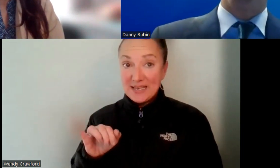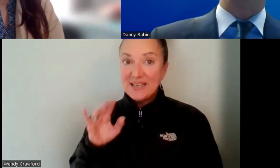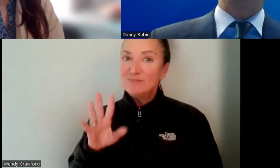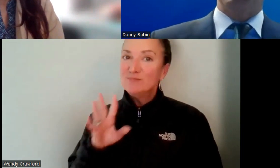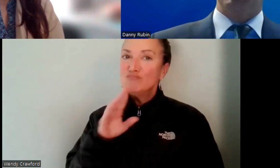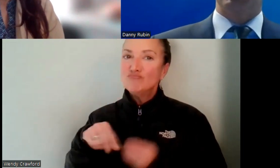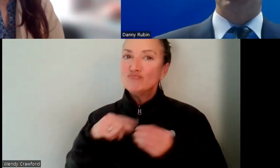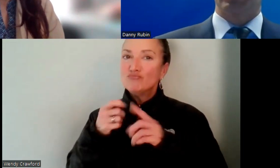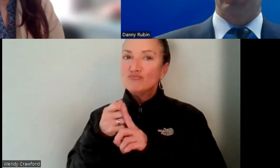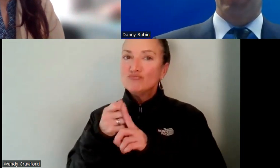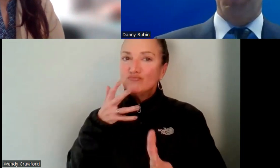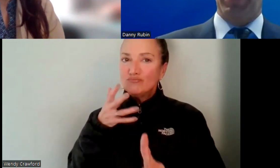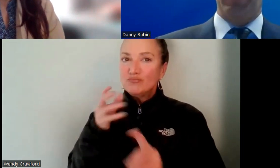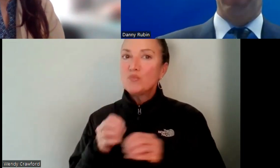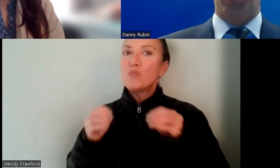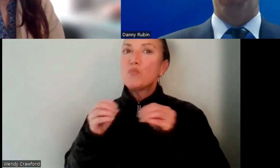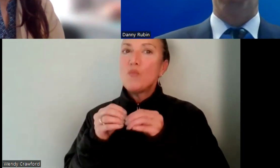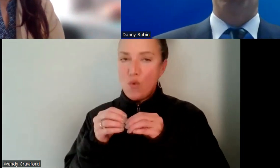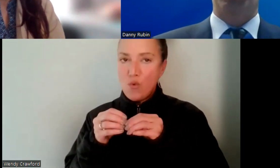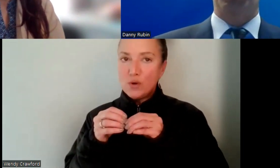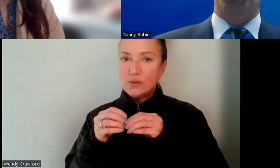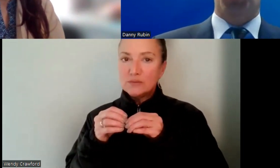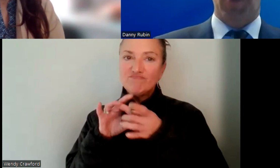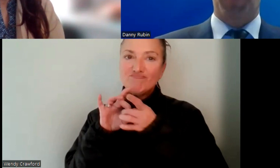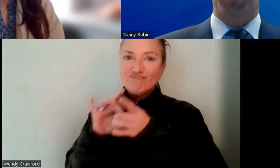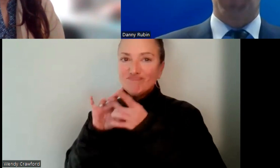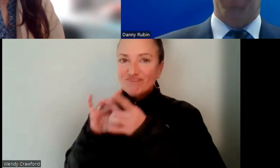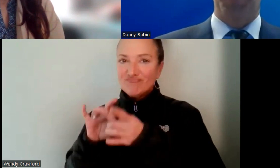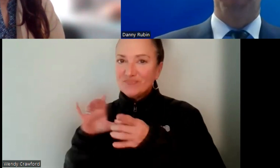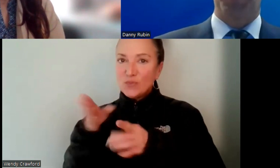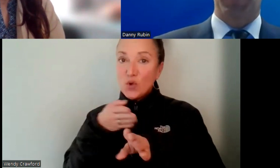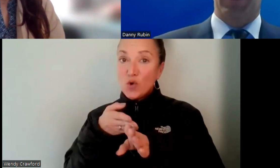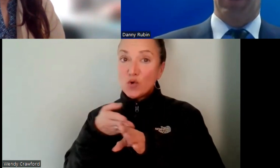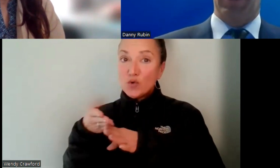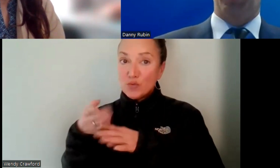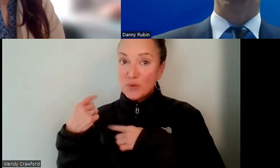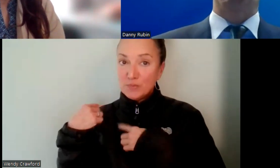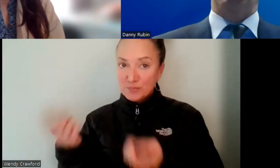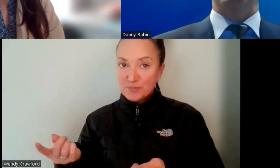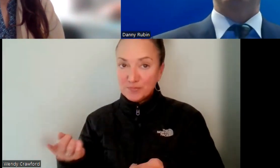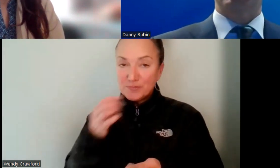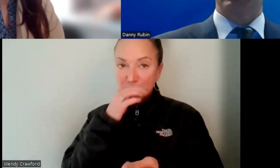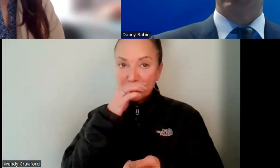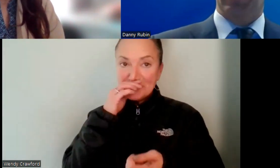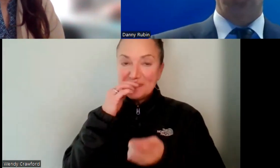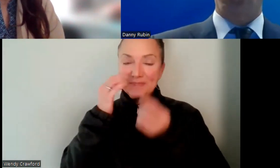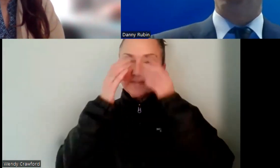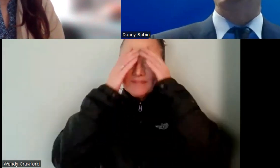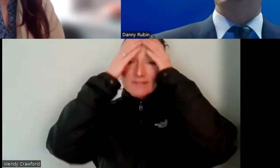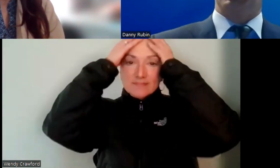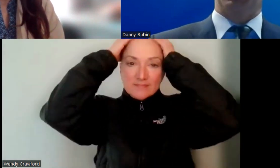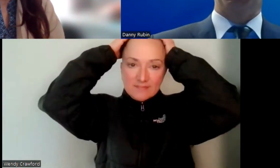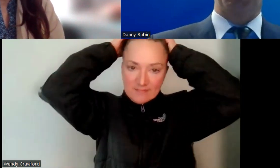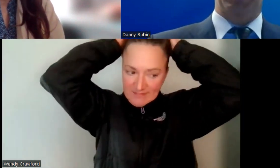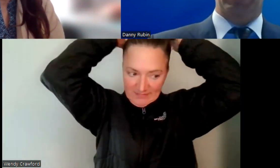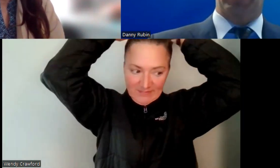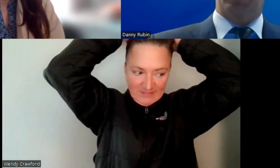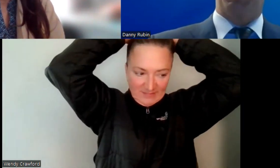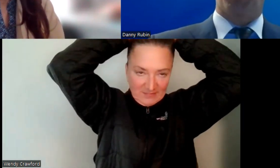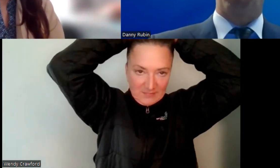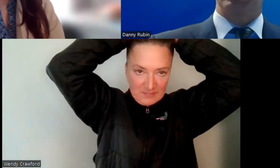just a few minutes about her career thus far and her experience in the pharmacy